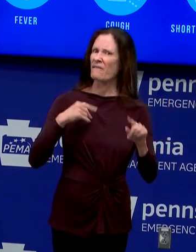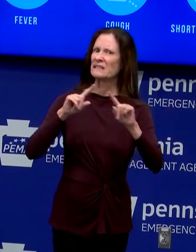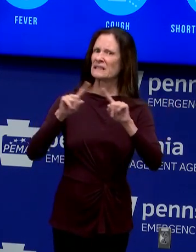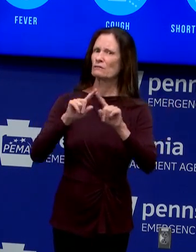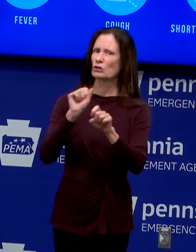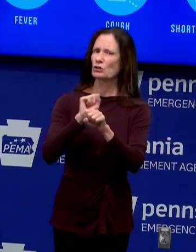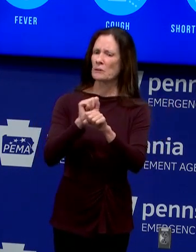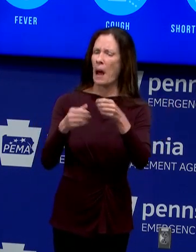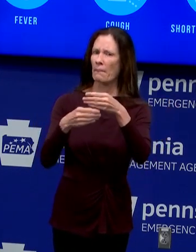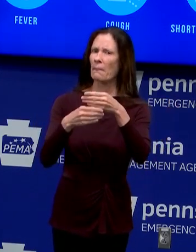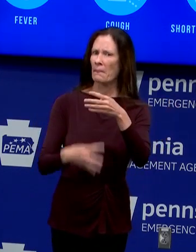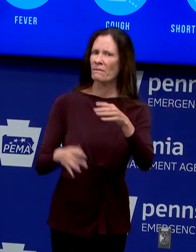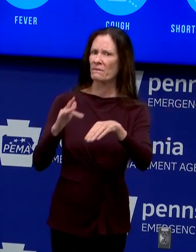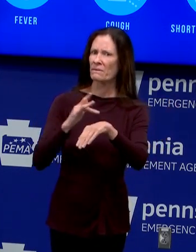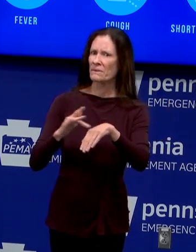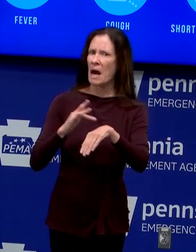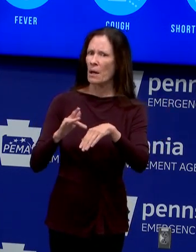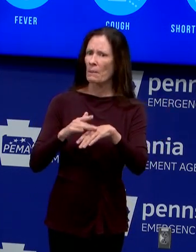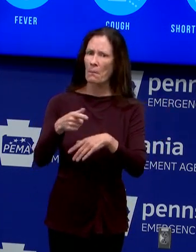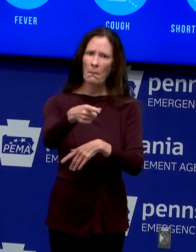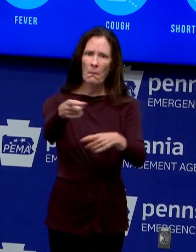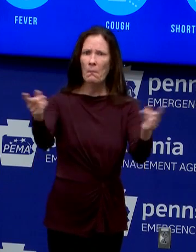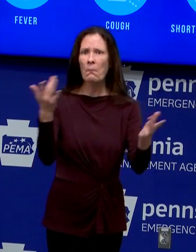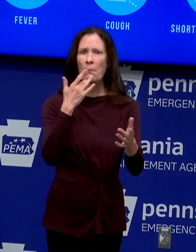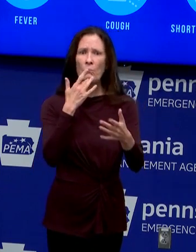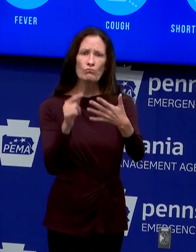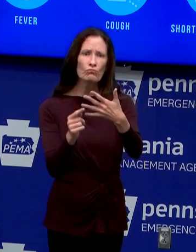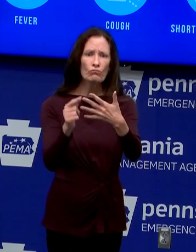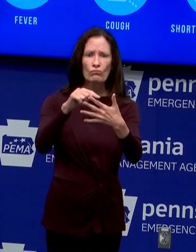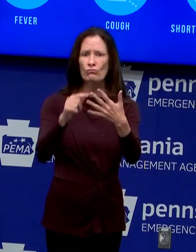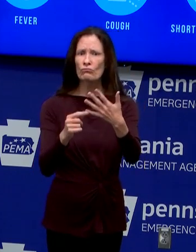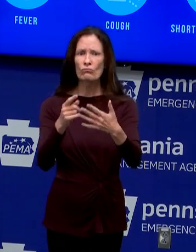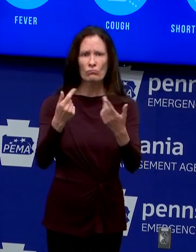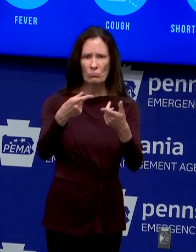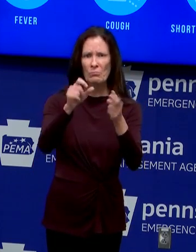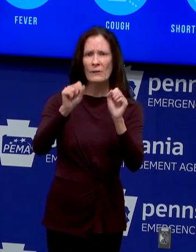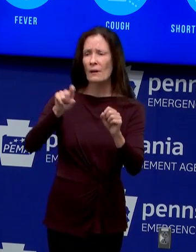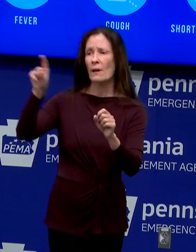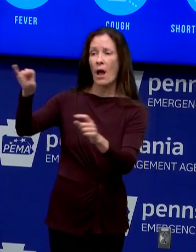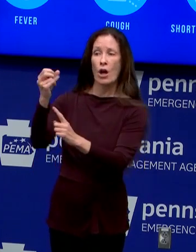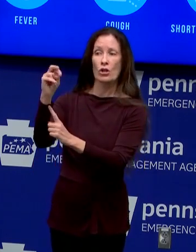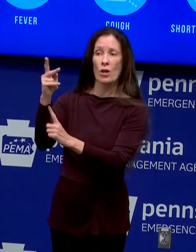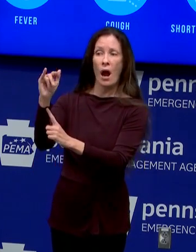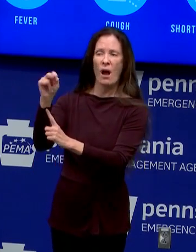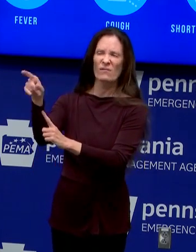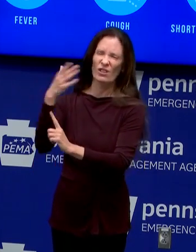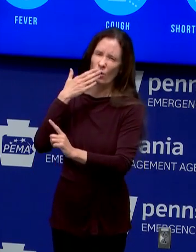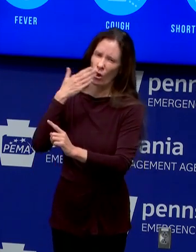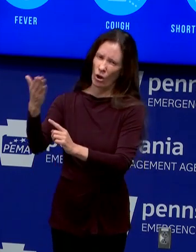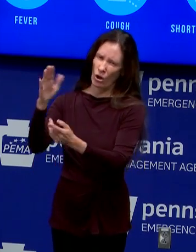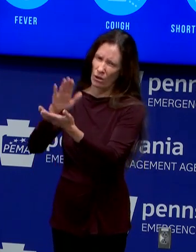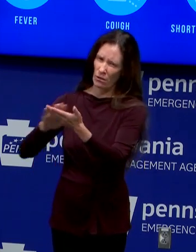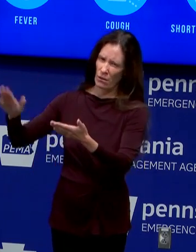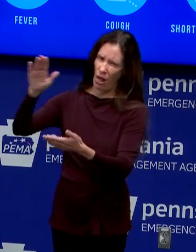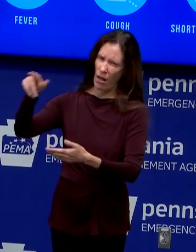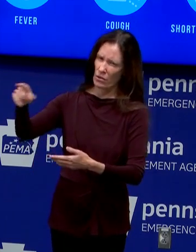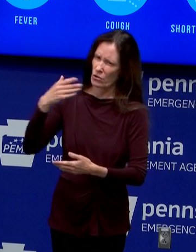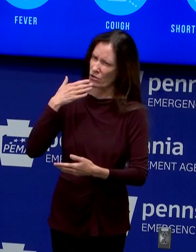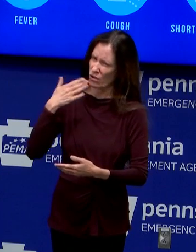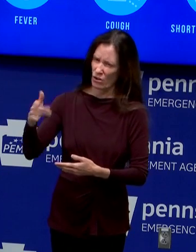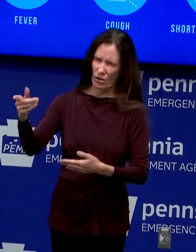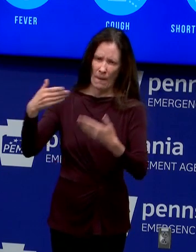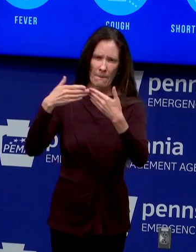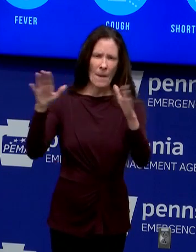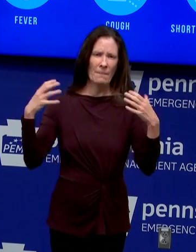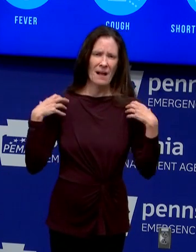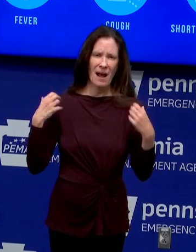one or another. Johns Hopkins obviously is a fantastic university with a great public health school, so I'm sure it's excellent. I don't have any